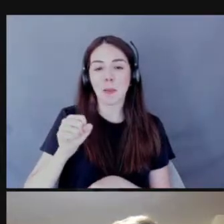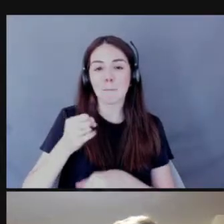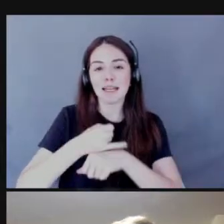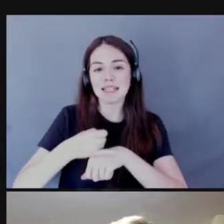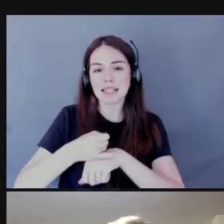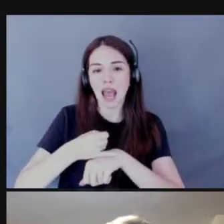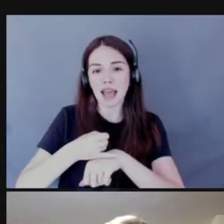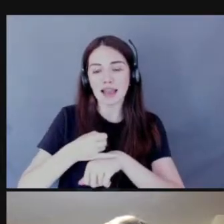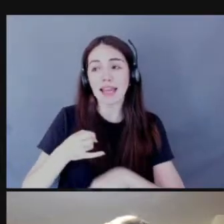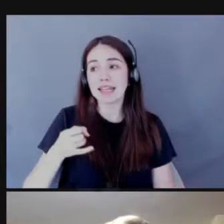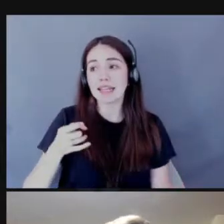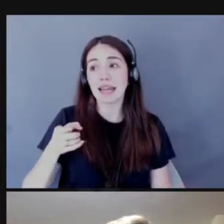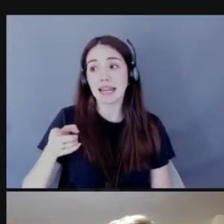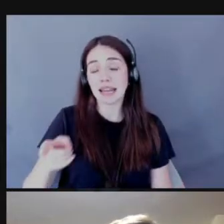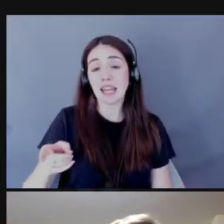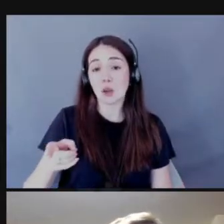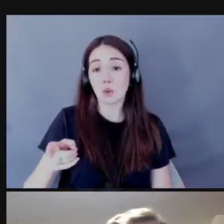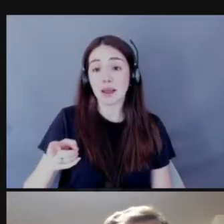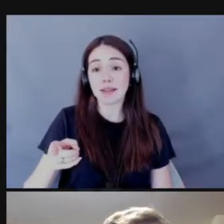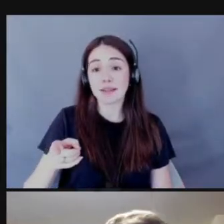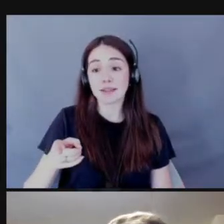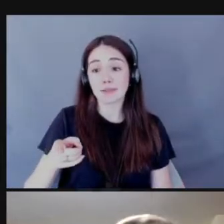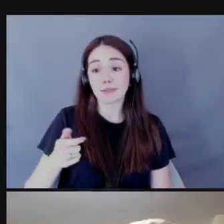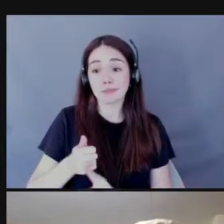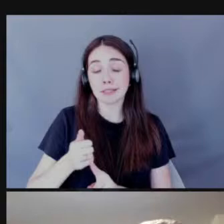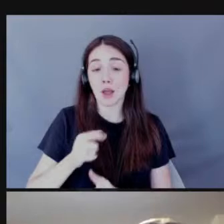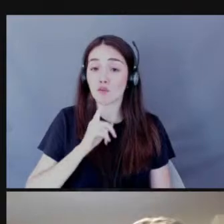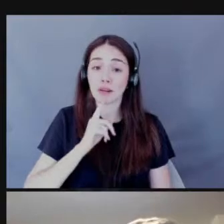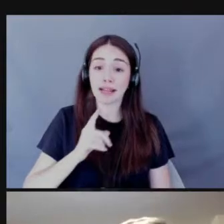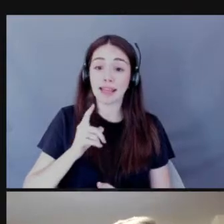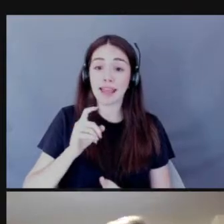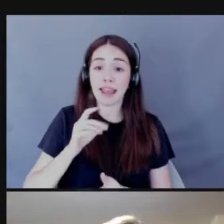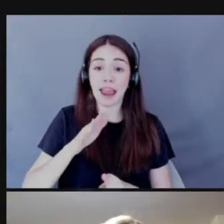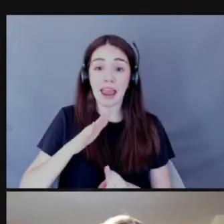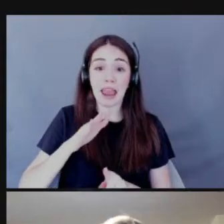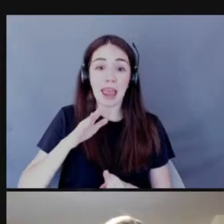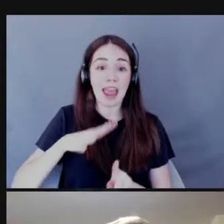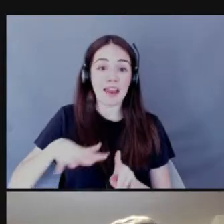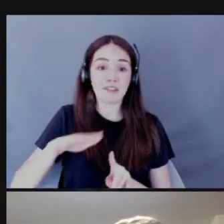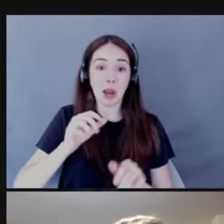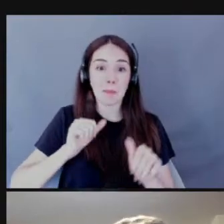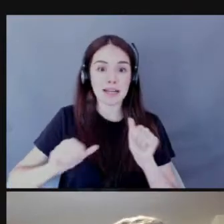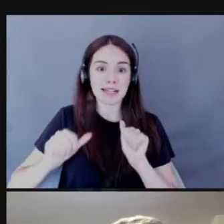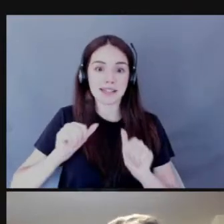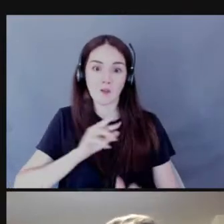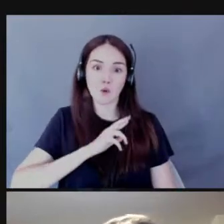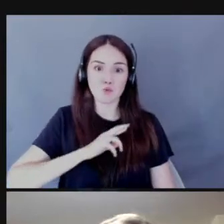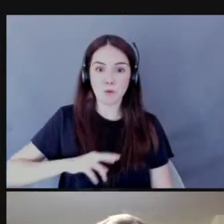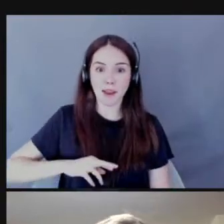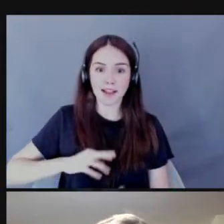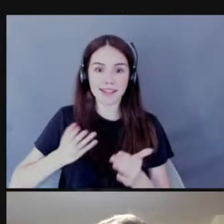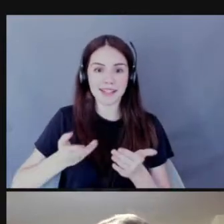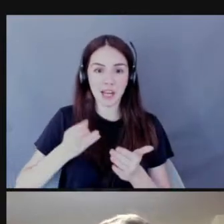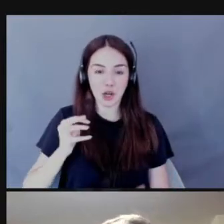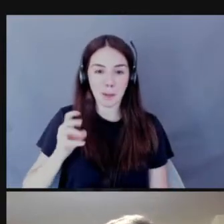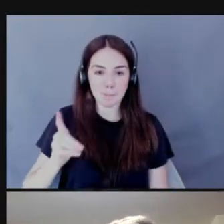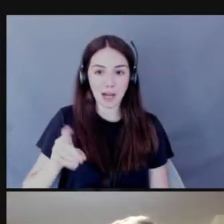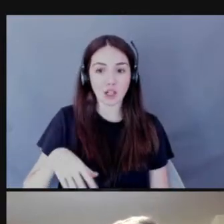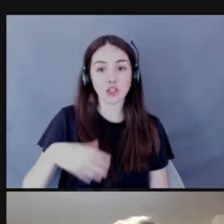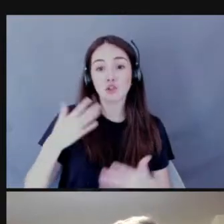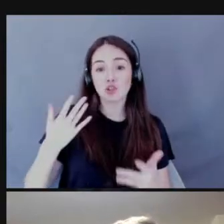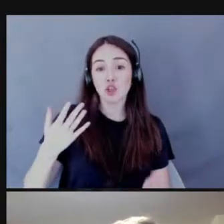practically environmental science royalty in Maryland. And so when Trudy saw this thing, whatever it